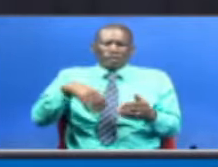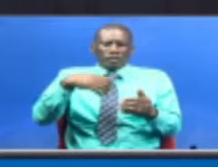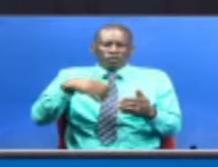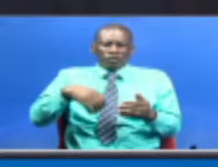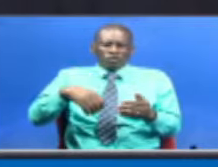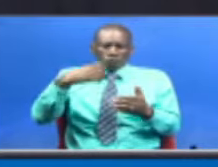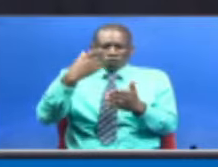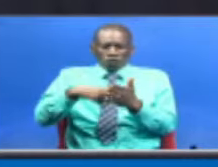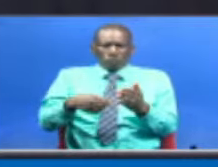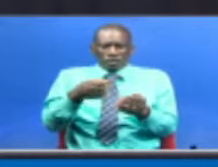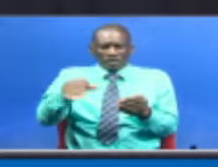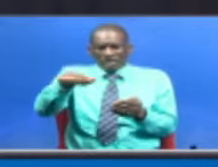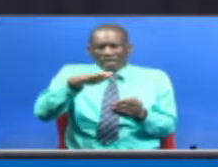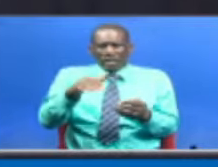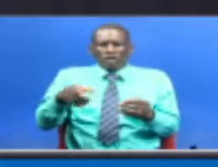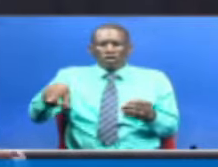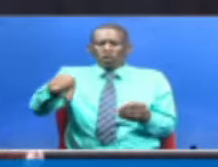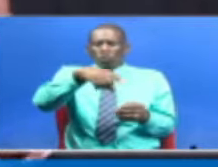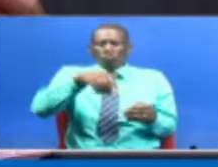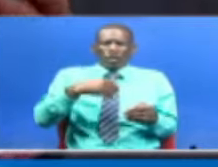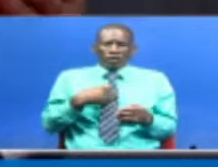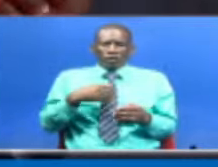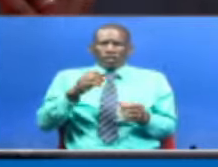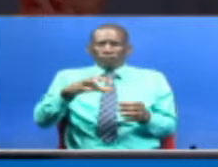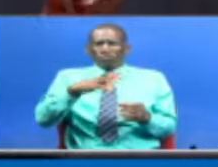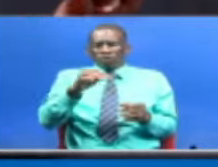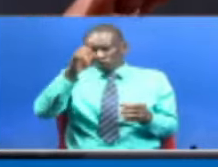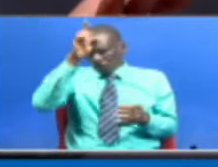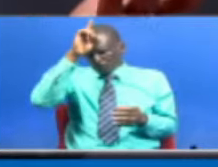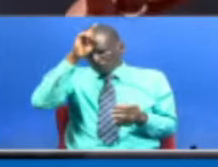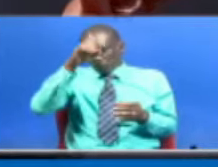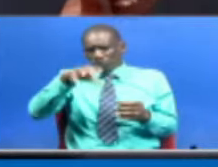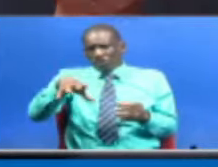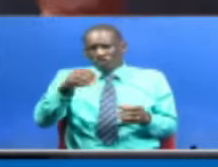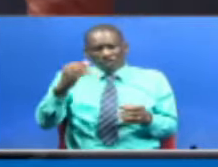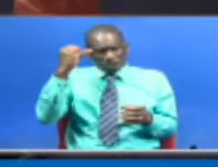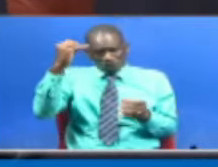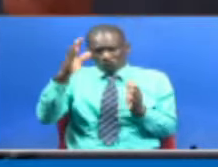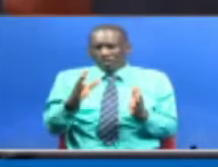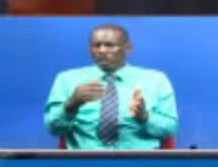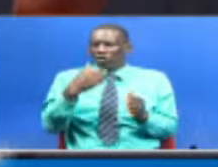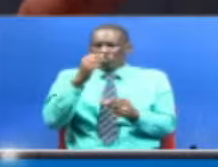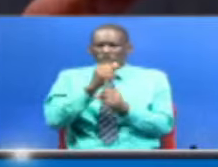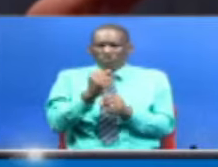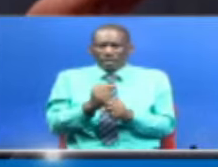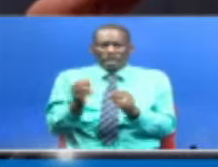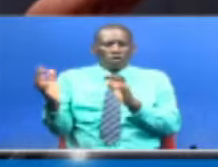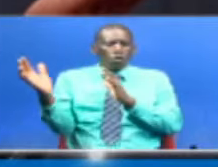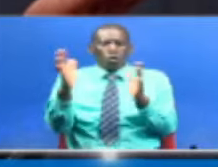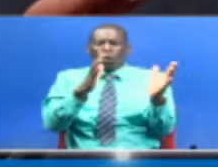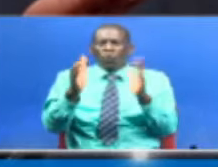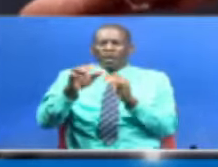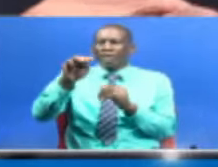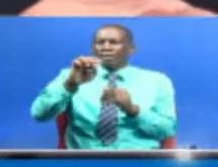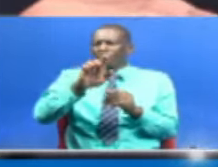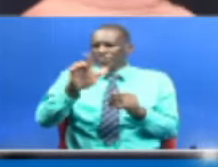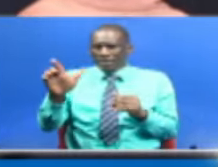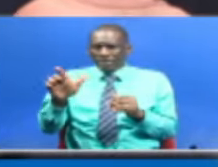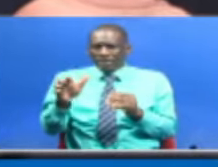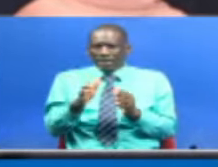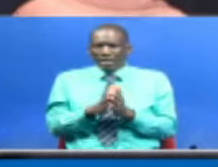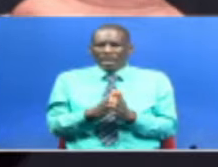we do have, you'll go to some village and find an innovator who has done a windmill and servicing only two